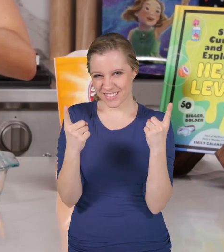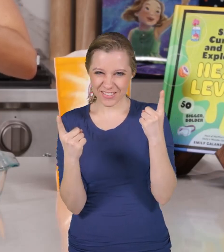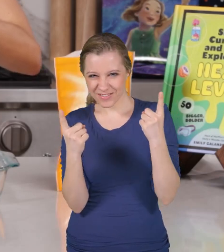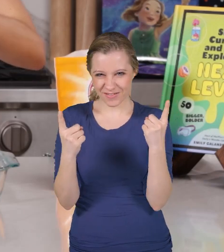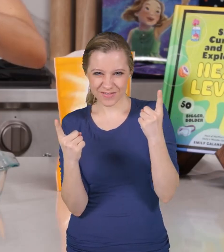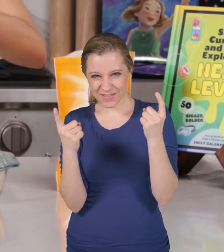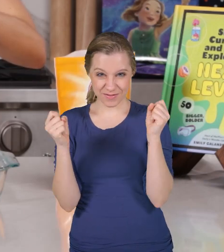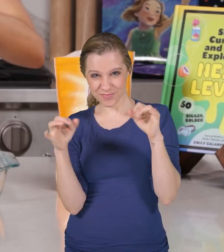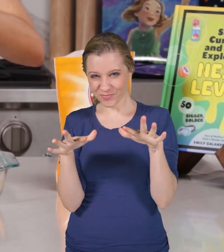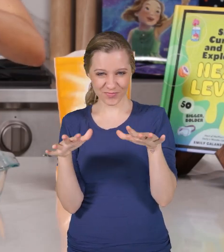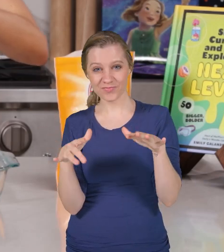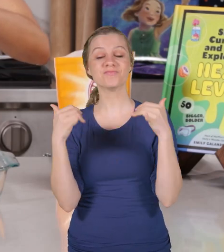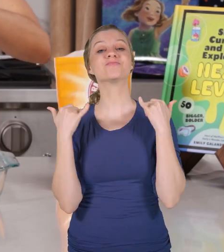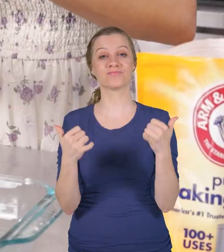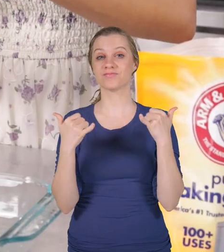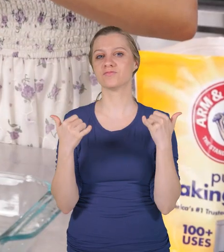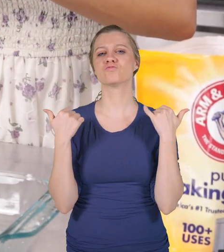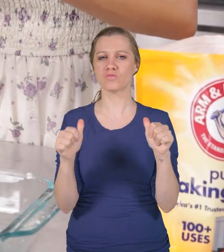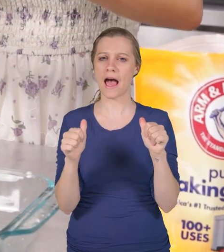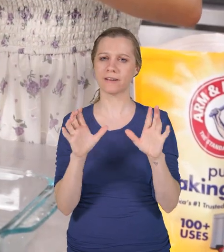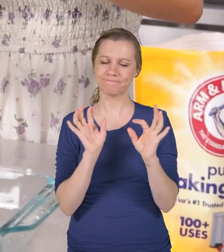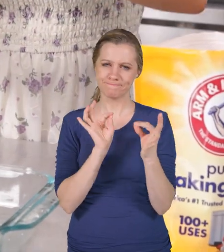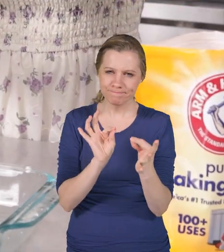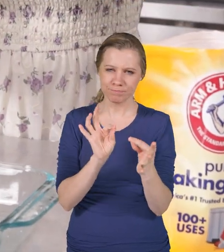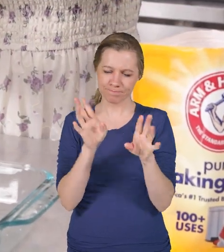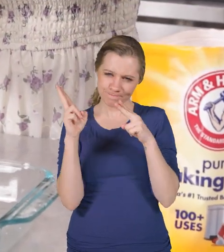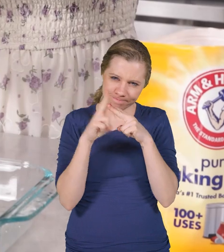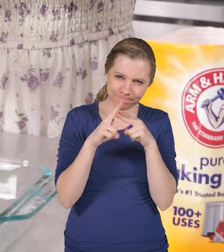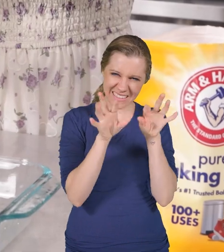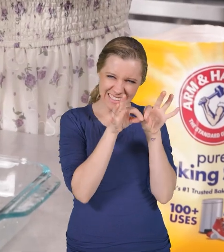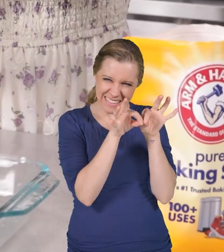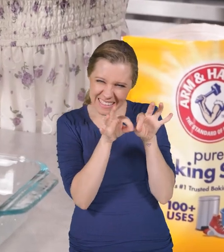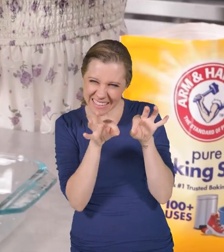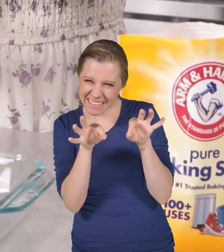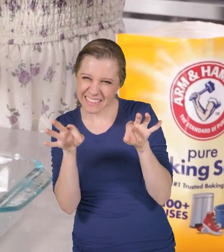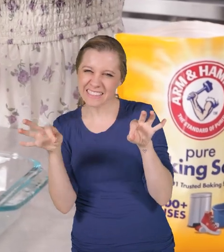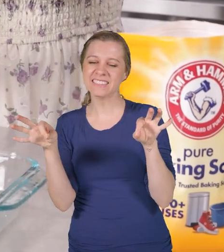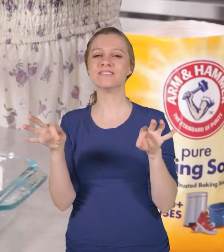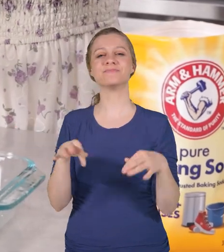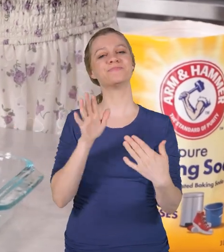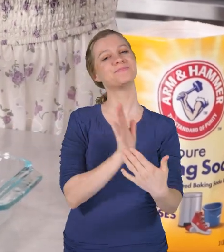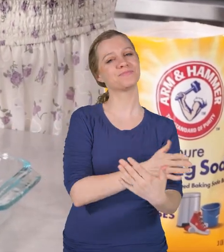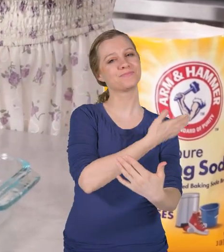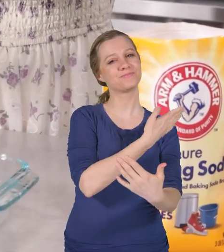1. Okay, now I'm gonna try to get this really, really good and sealed.